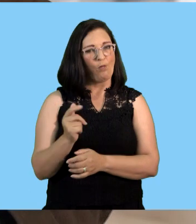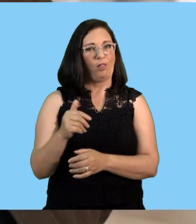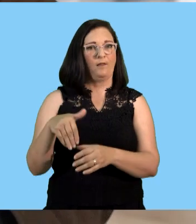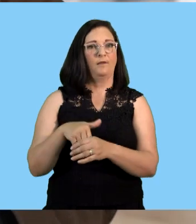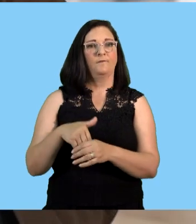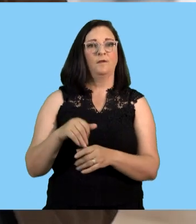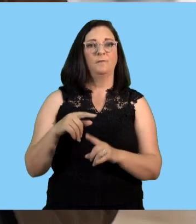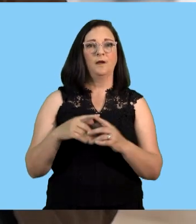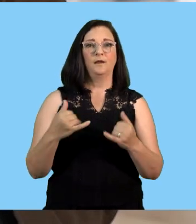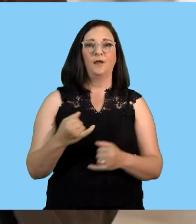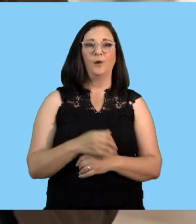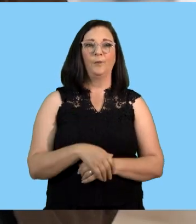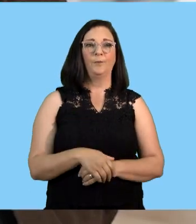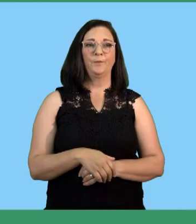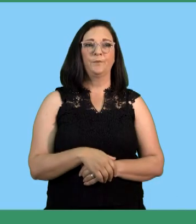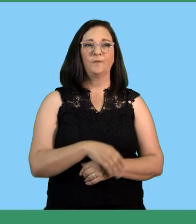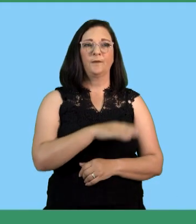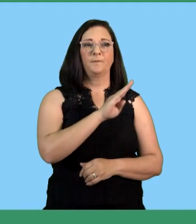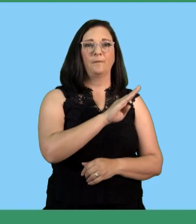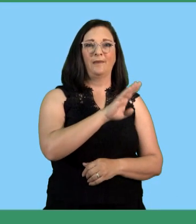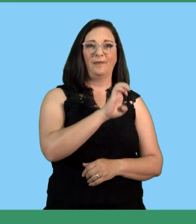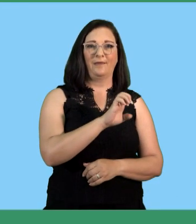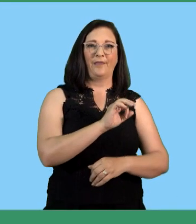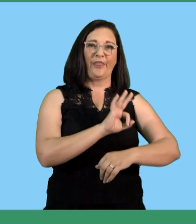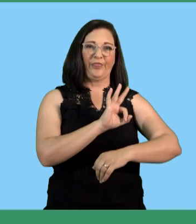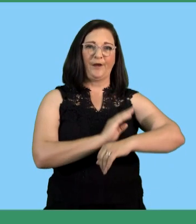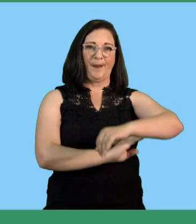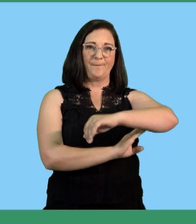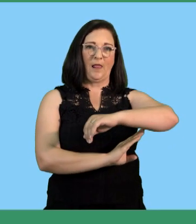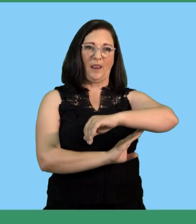focuses only on three pillars that did not include